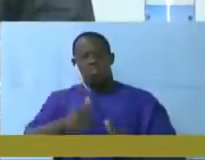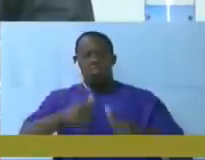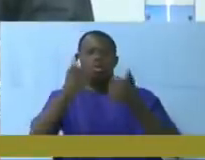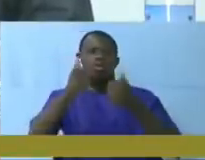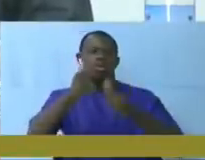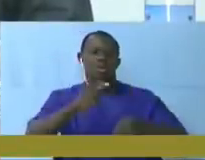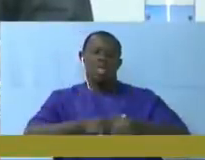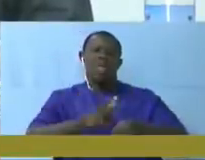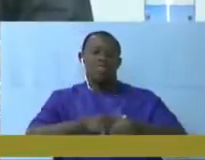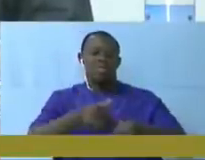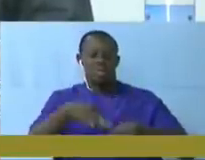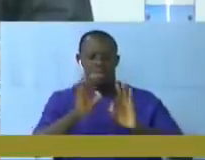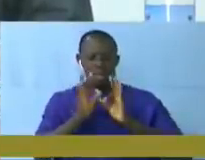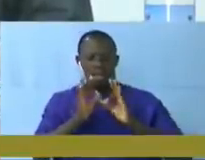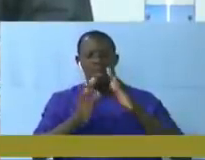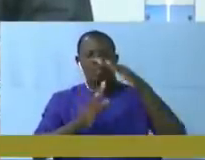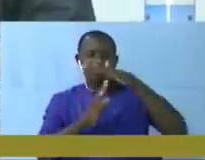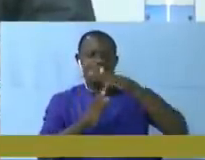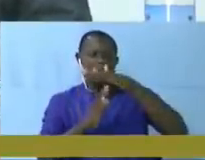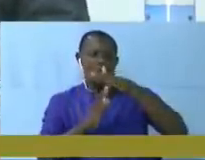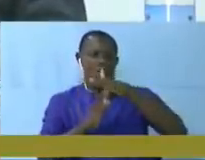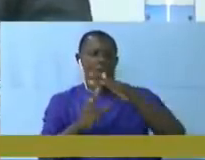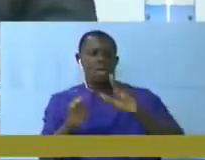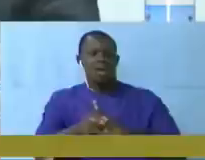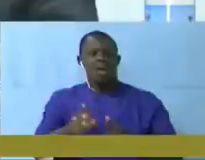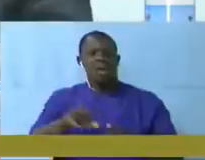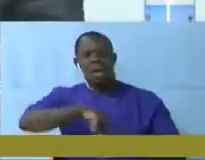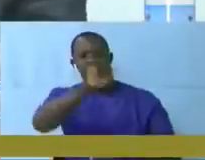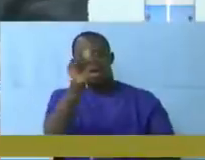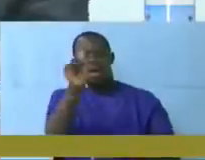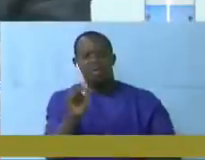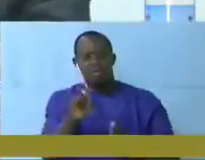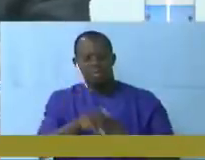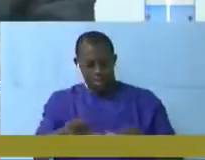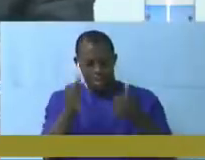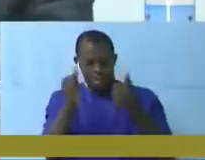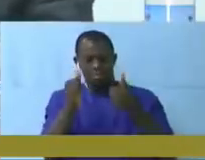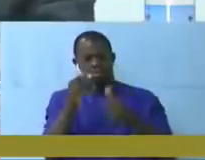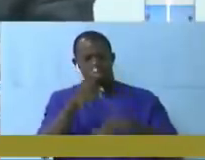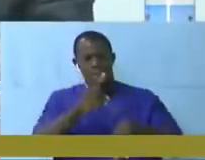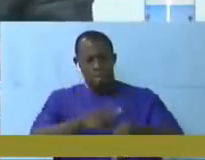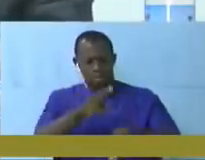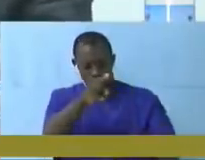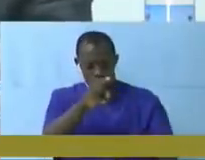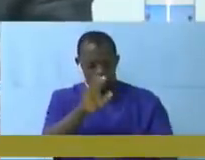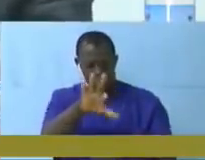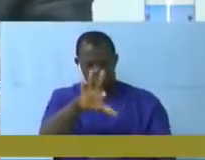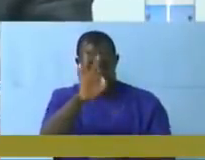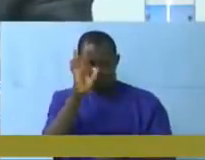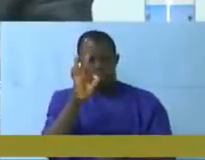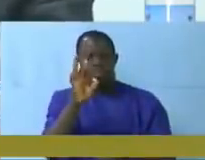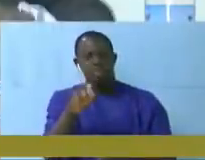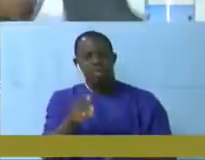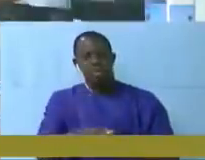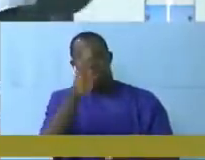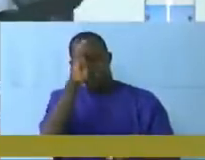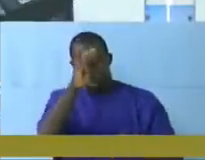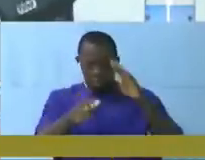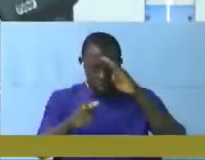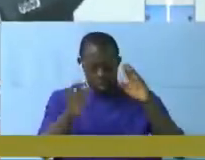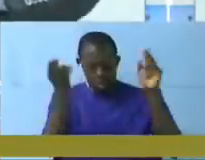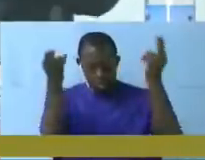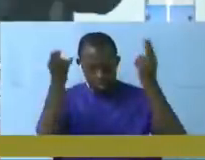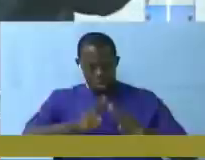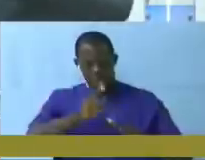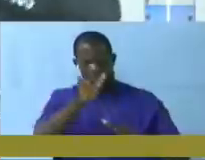take a break, and then we would resume at the time that you would determine. Thank you, counsel, and